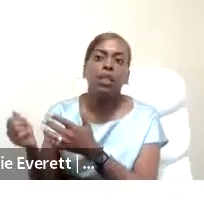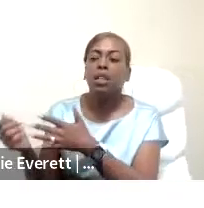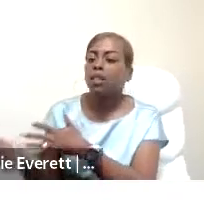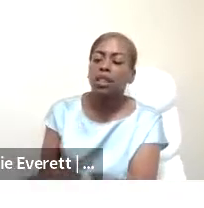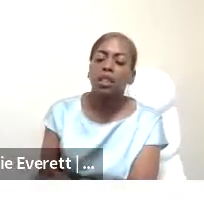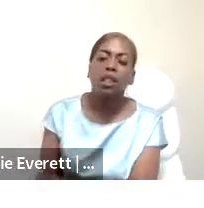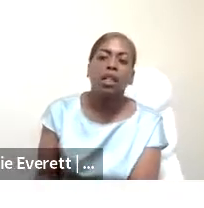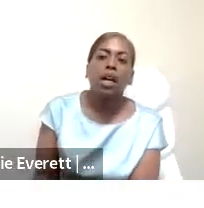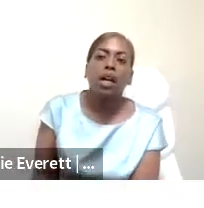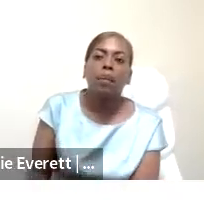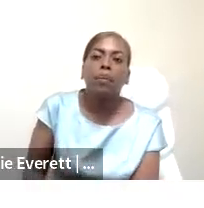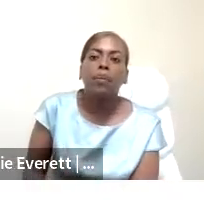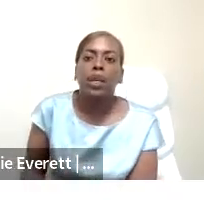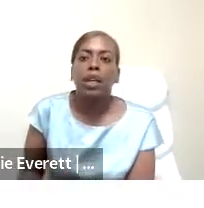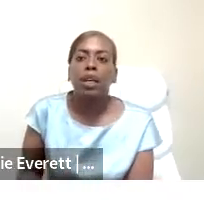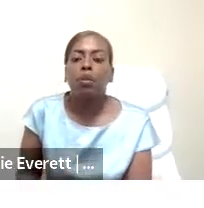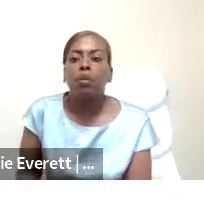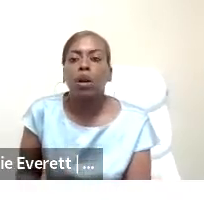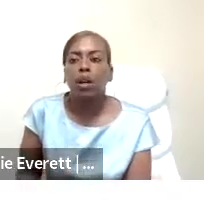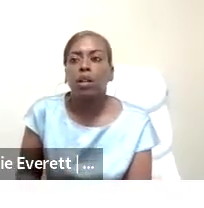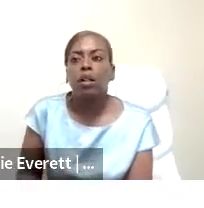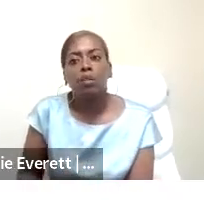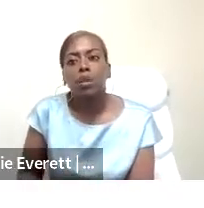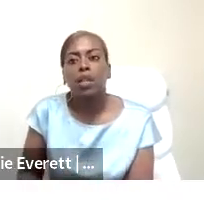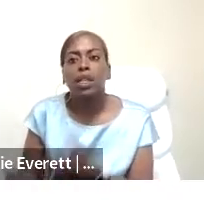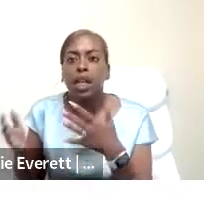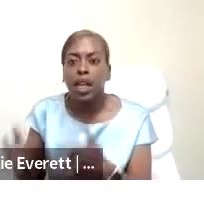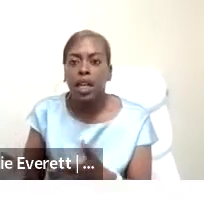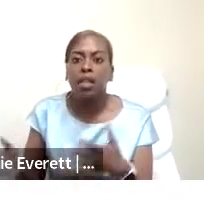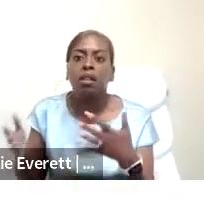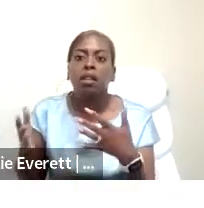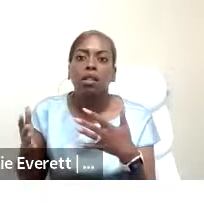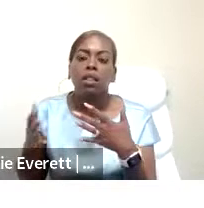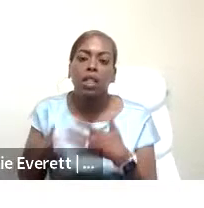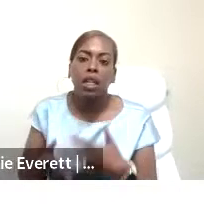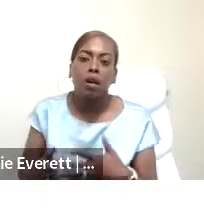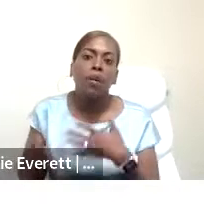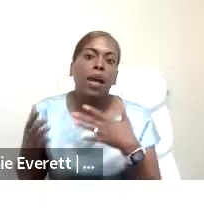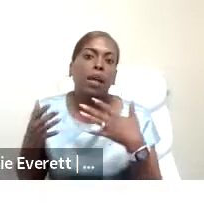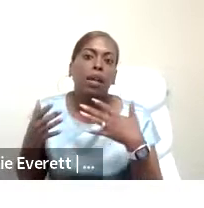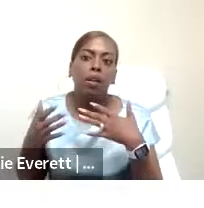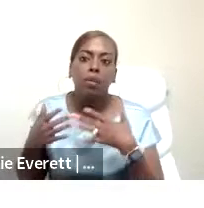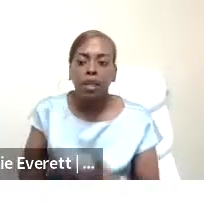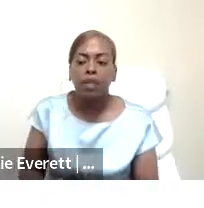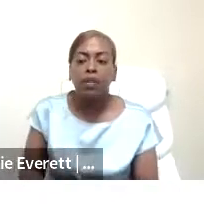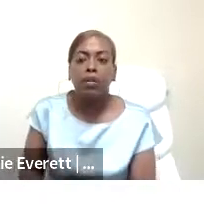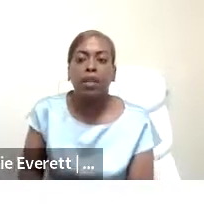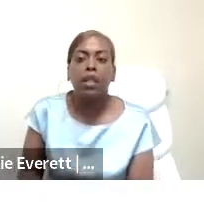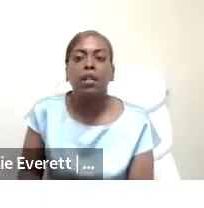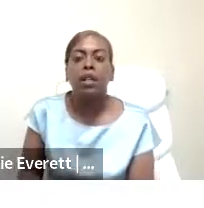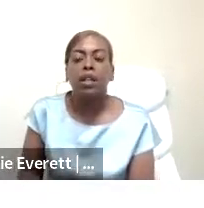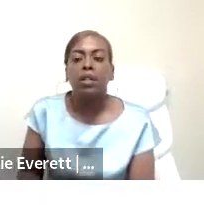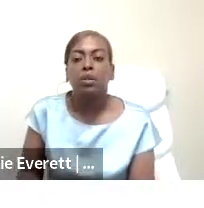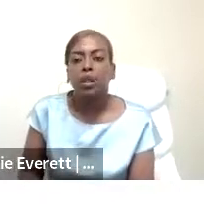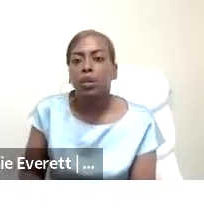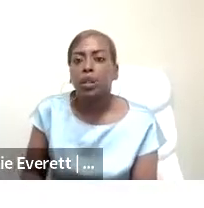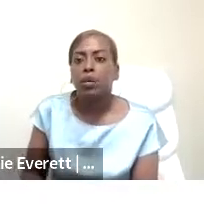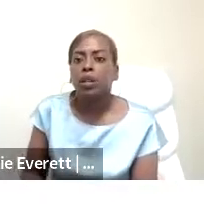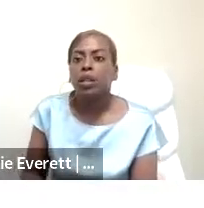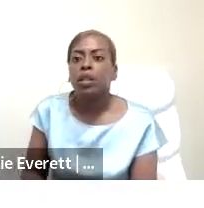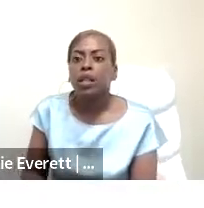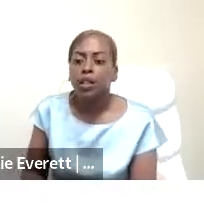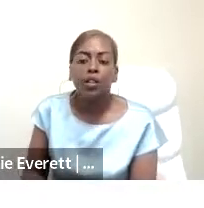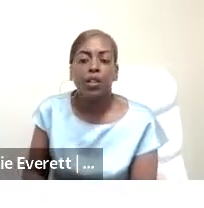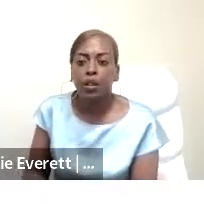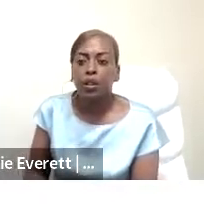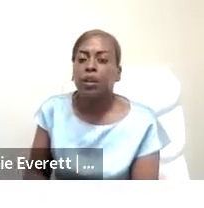police misconduct, and where the community can seek help at or be of support here. So we're doing the